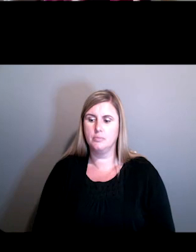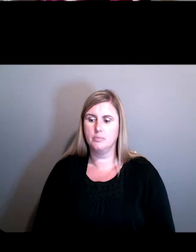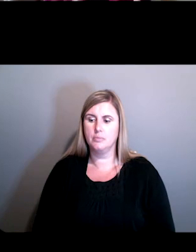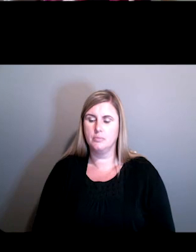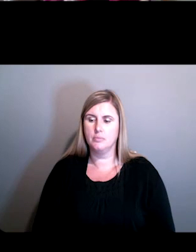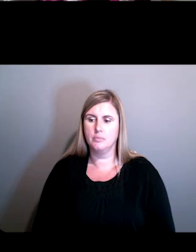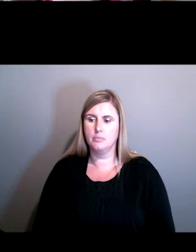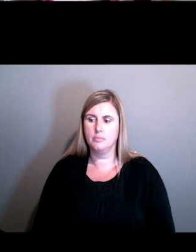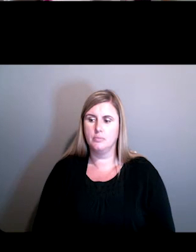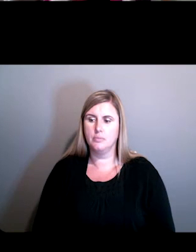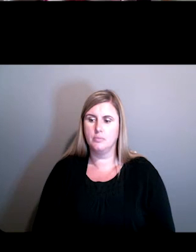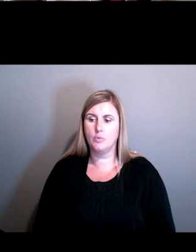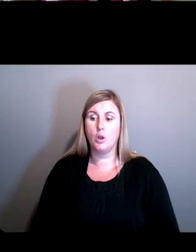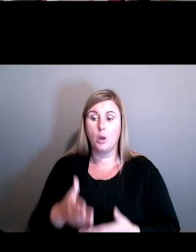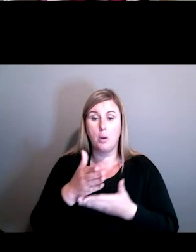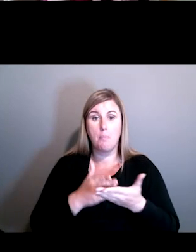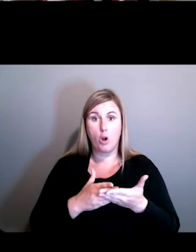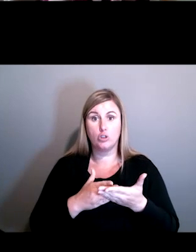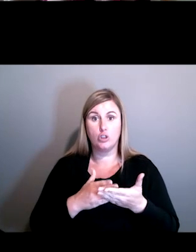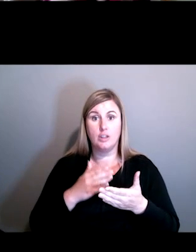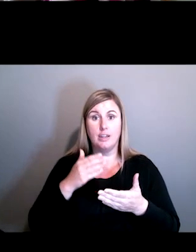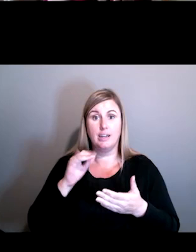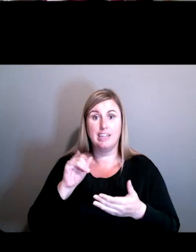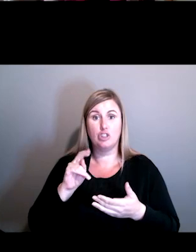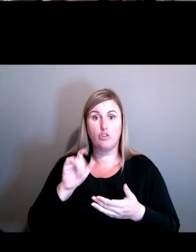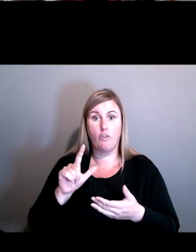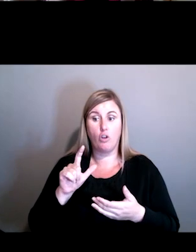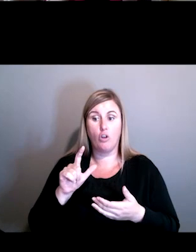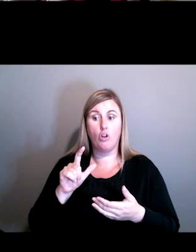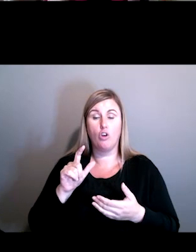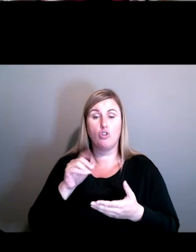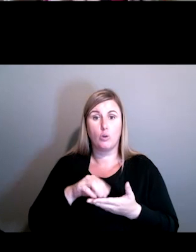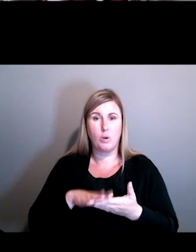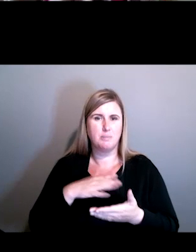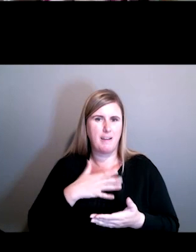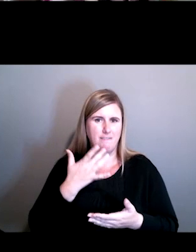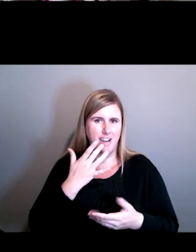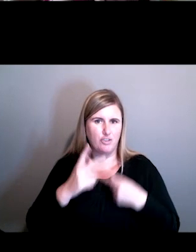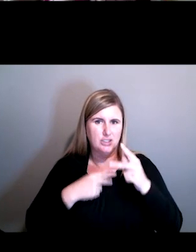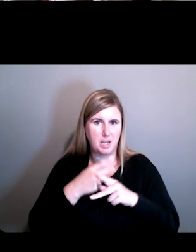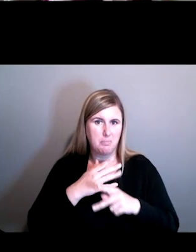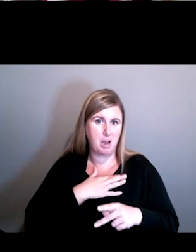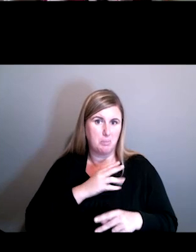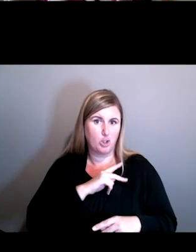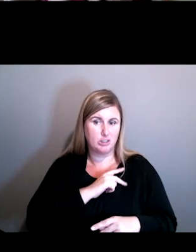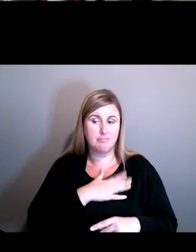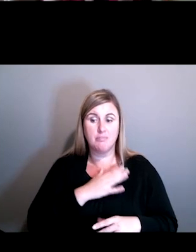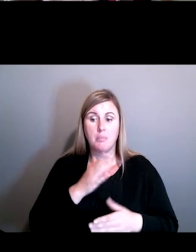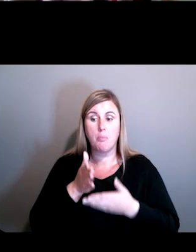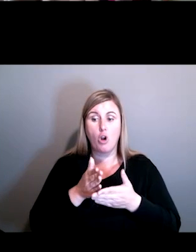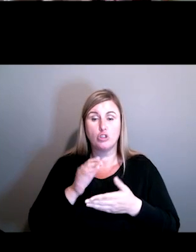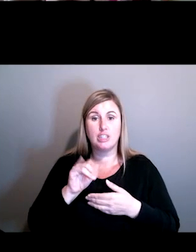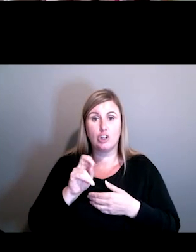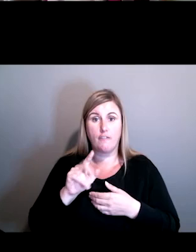Partial interval recording. This is my personal favorite type of data collection. So the partial interval recording requires you to break your day